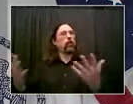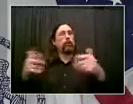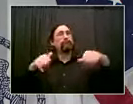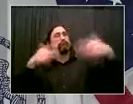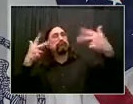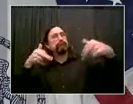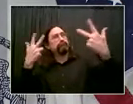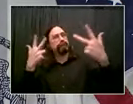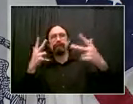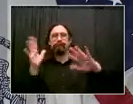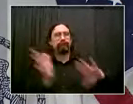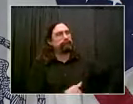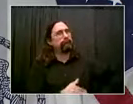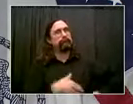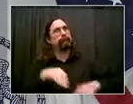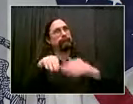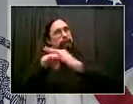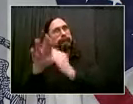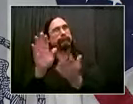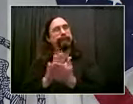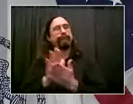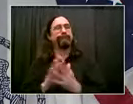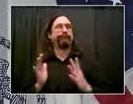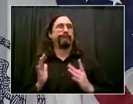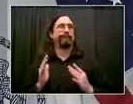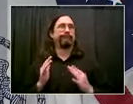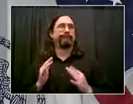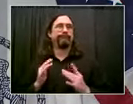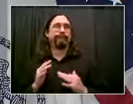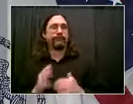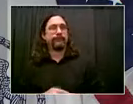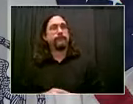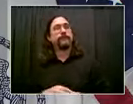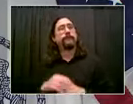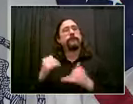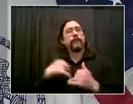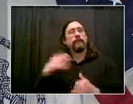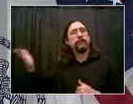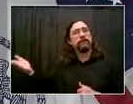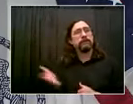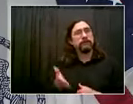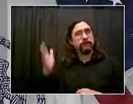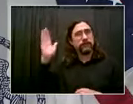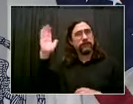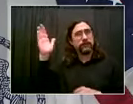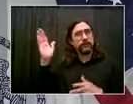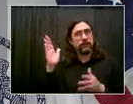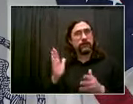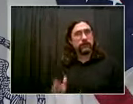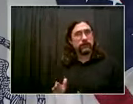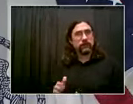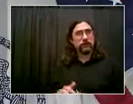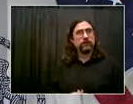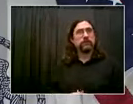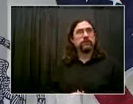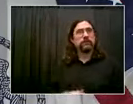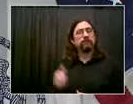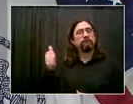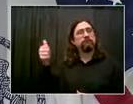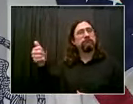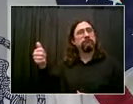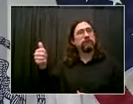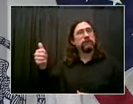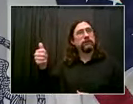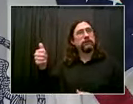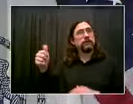new Bridges Elementary School in Crown Heights, Brooklyn. Our live correspondent, Chancellor Misha Ross Porter. Are you there?